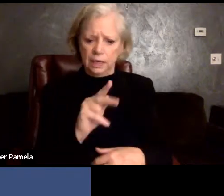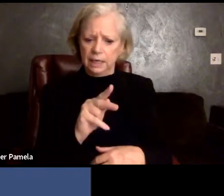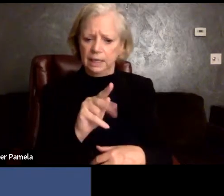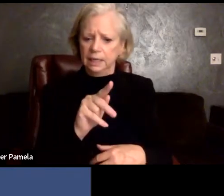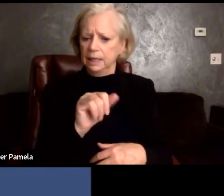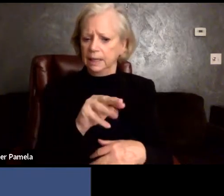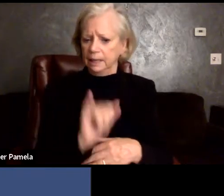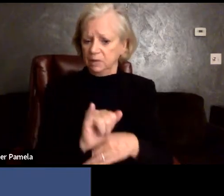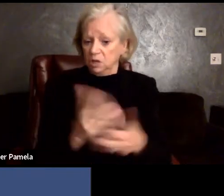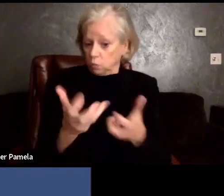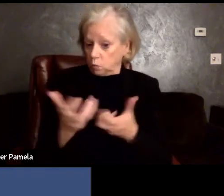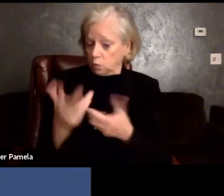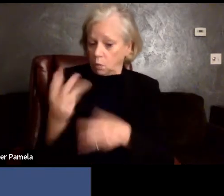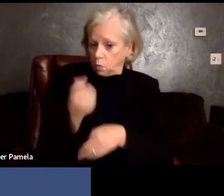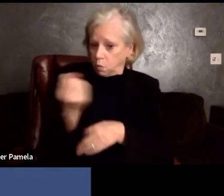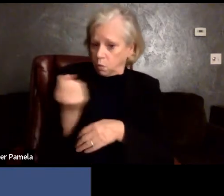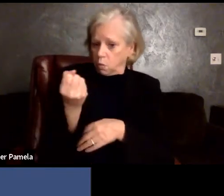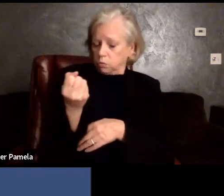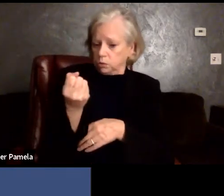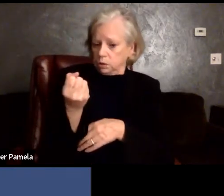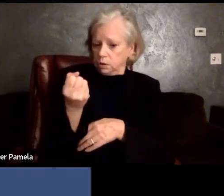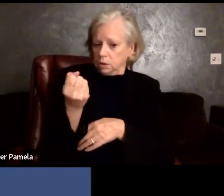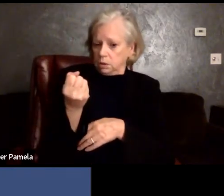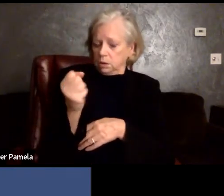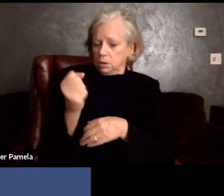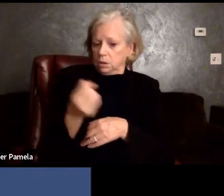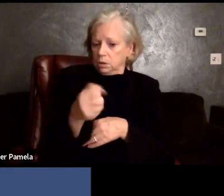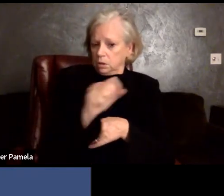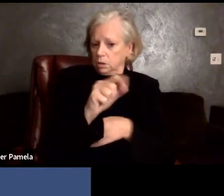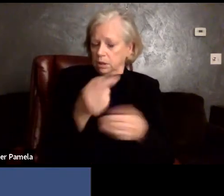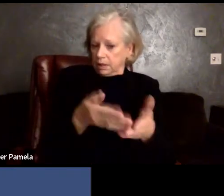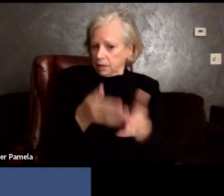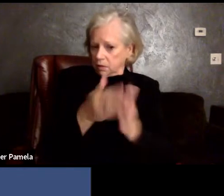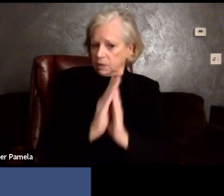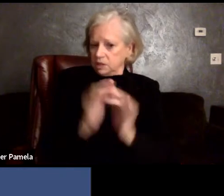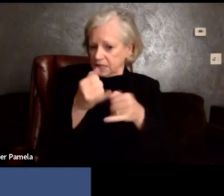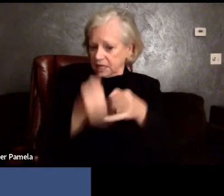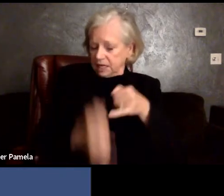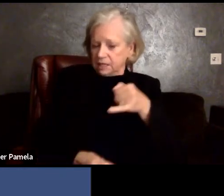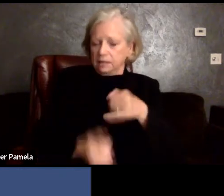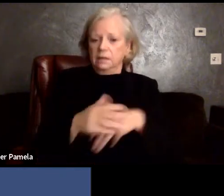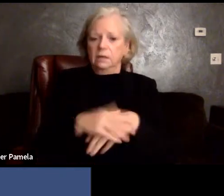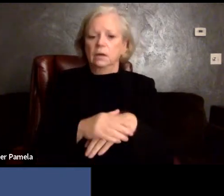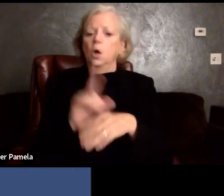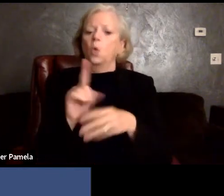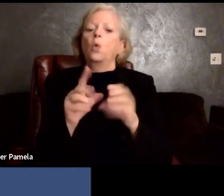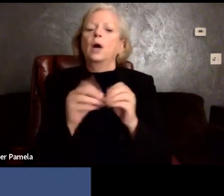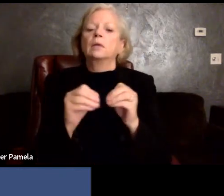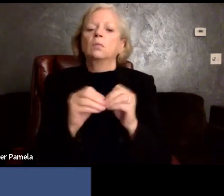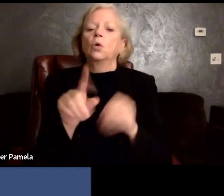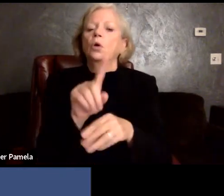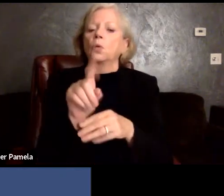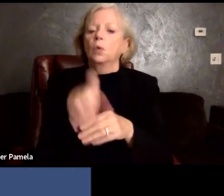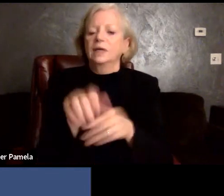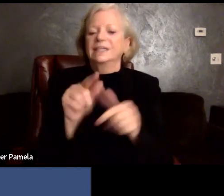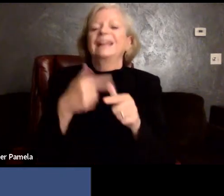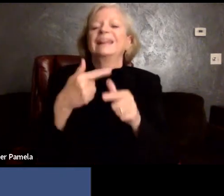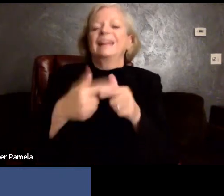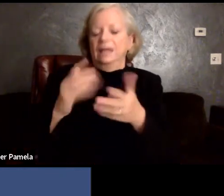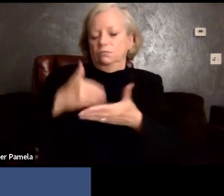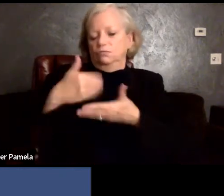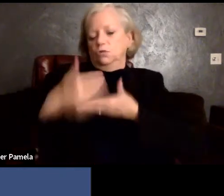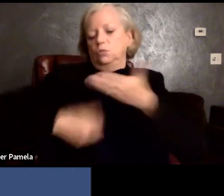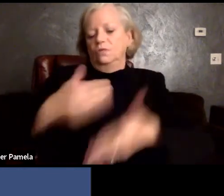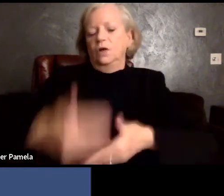now still a good place? Let me ask for that clarification first. Why don't we take one more question and then let's move on, and then